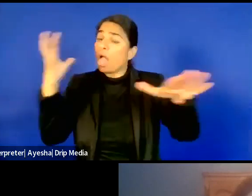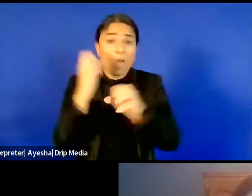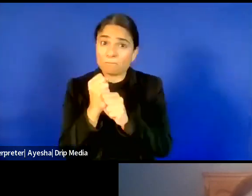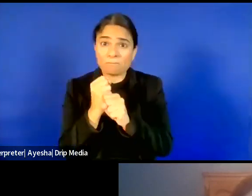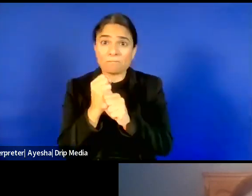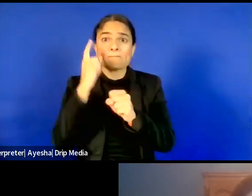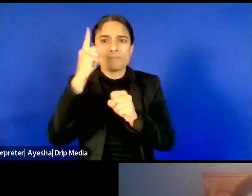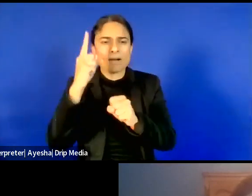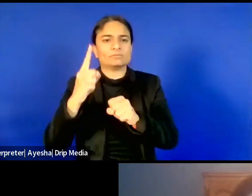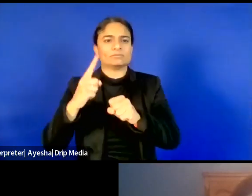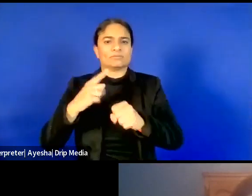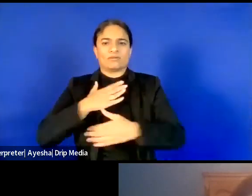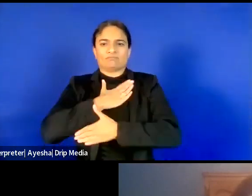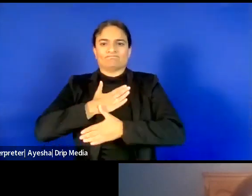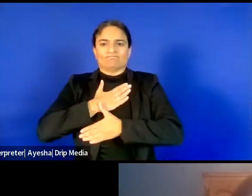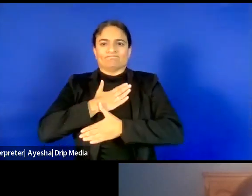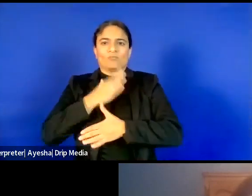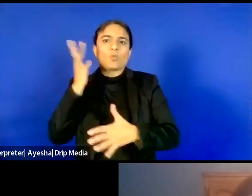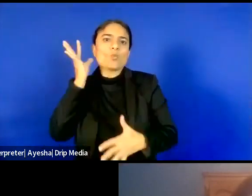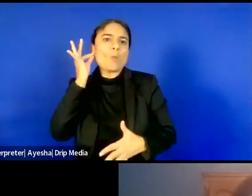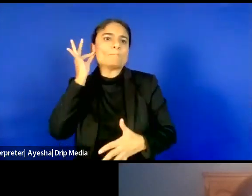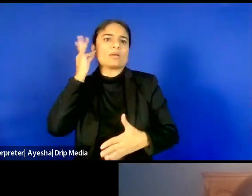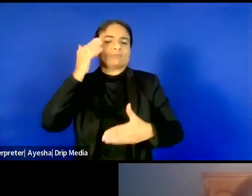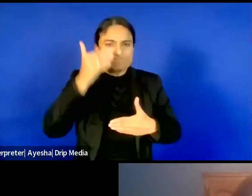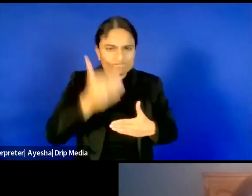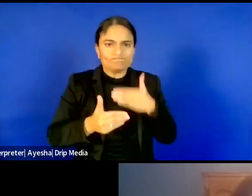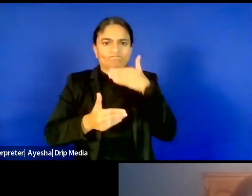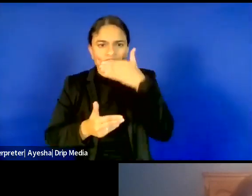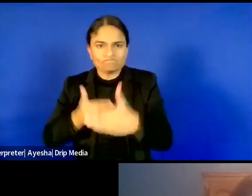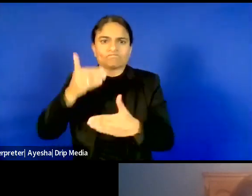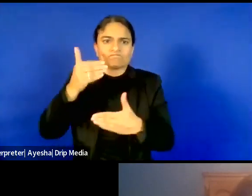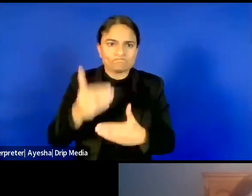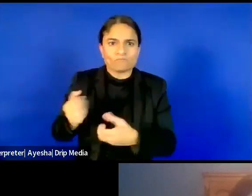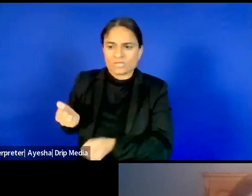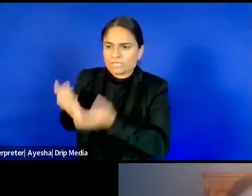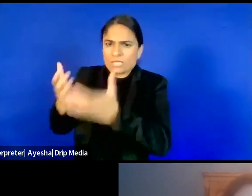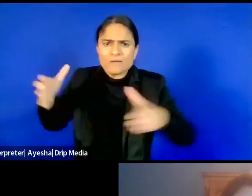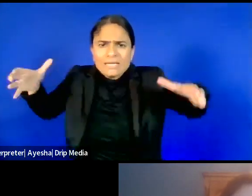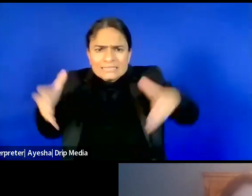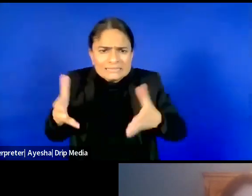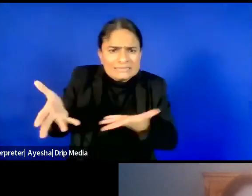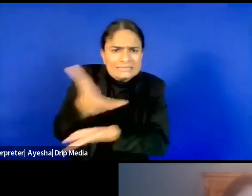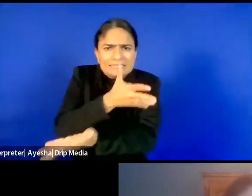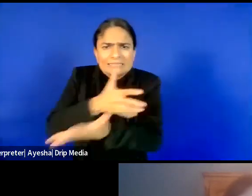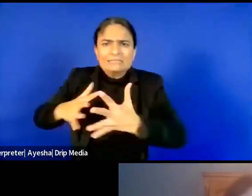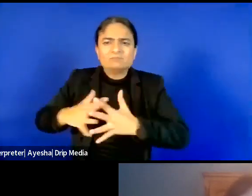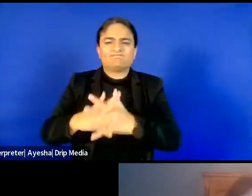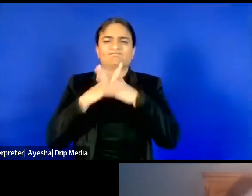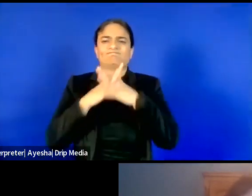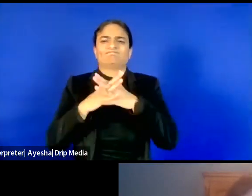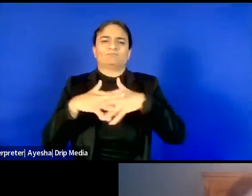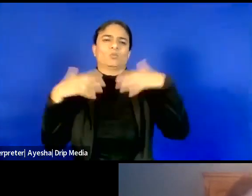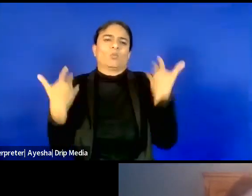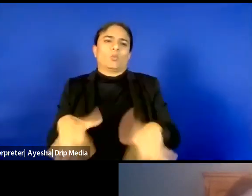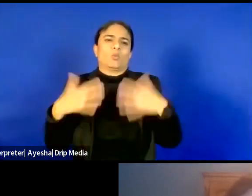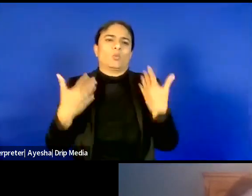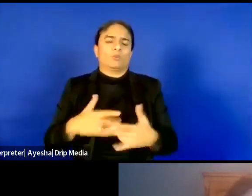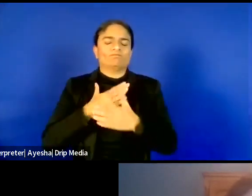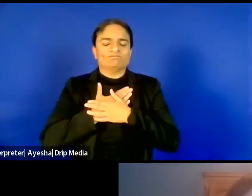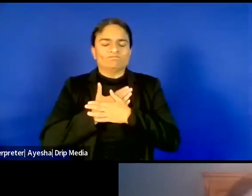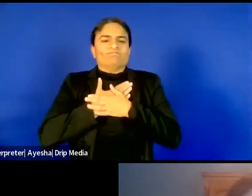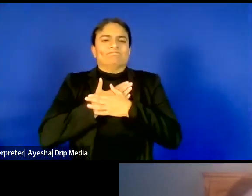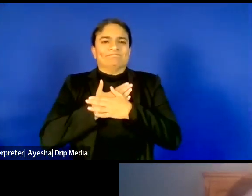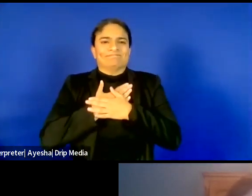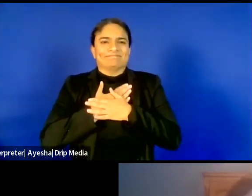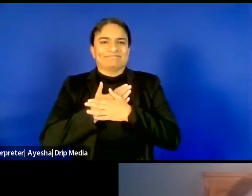together. It was just such a wonderful feeling of joy. So that was just, the whole experience was